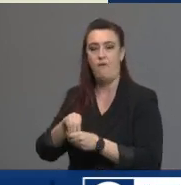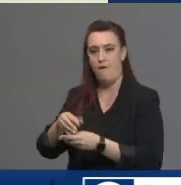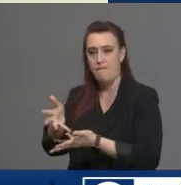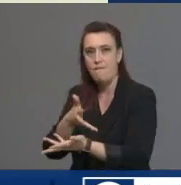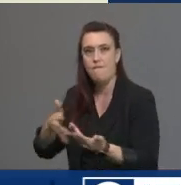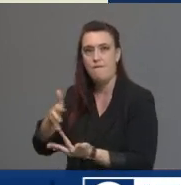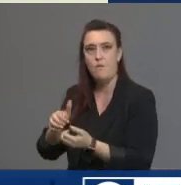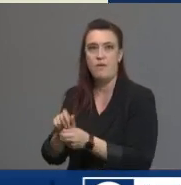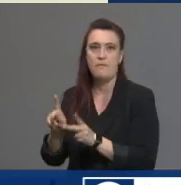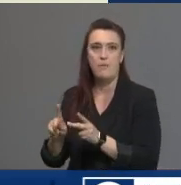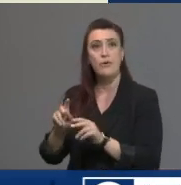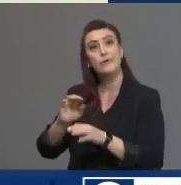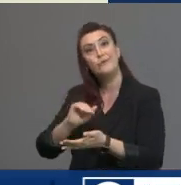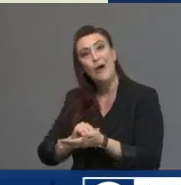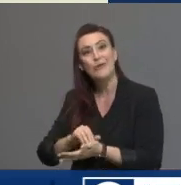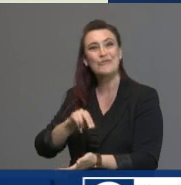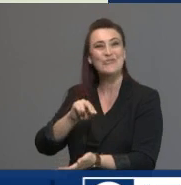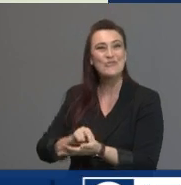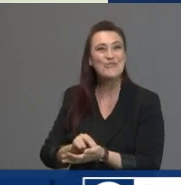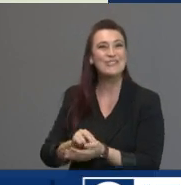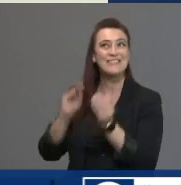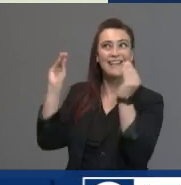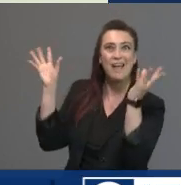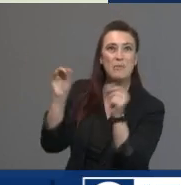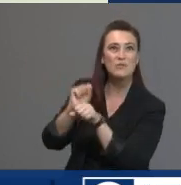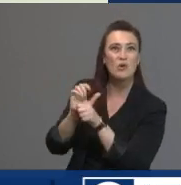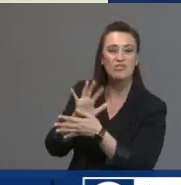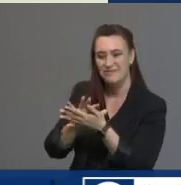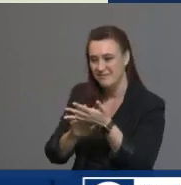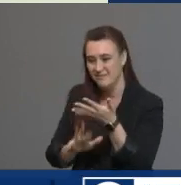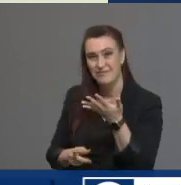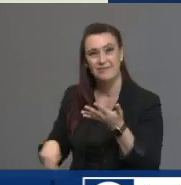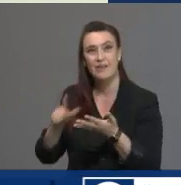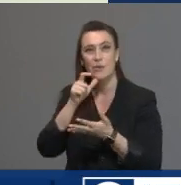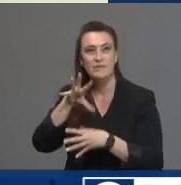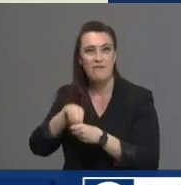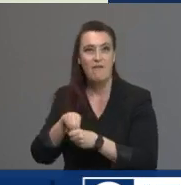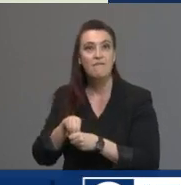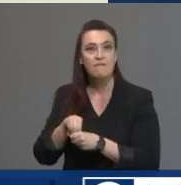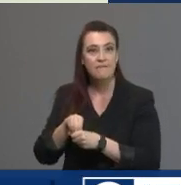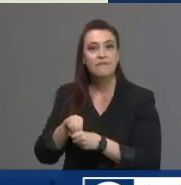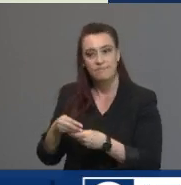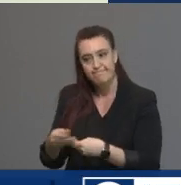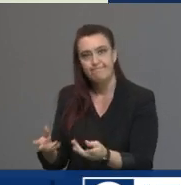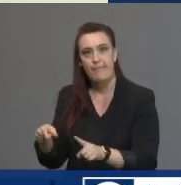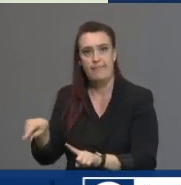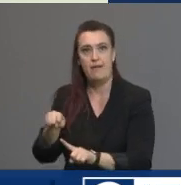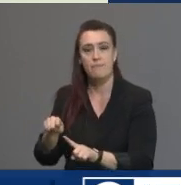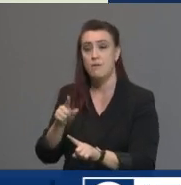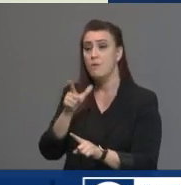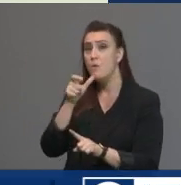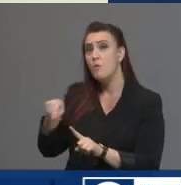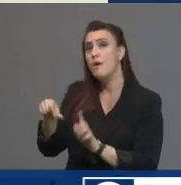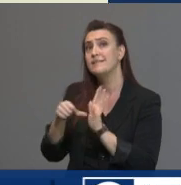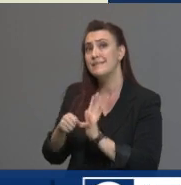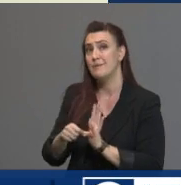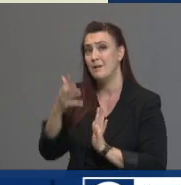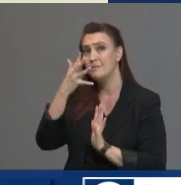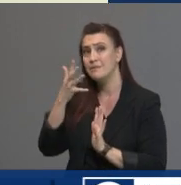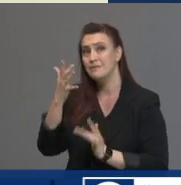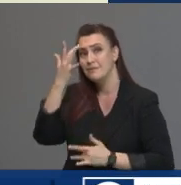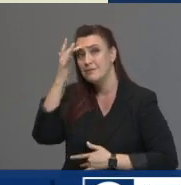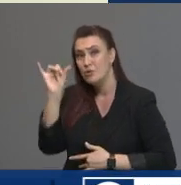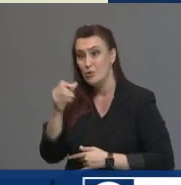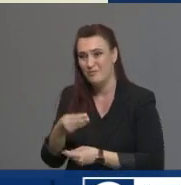and nurses and emergency healthcare responders. We've talked about the people that are symptomatic. So when you see our